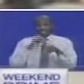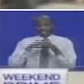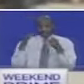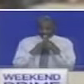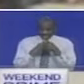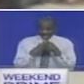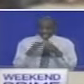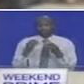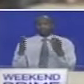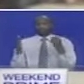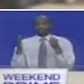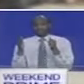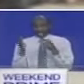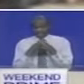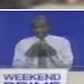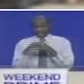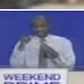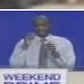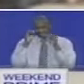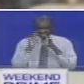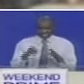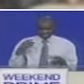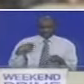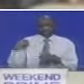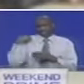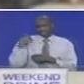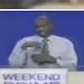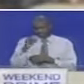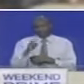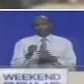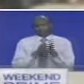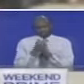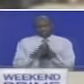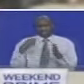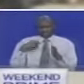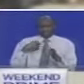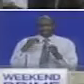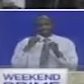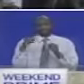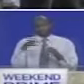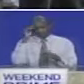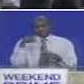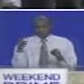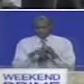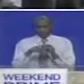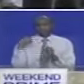saa tatu na walimu wanajitolea, wanawamutisha wanafunzi, wanafunzi pia wanajitolea.